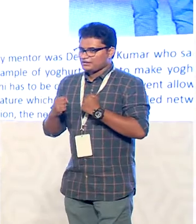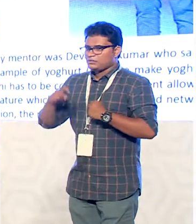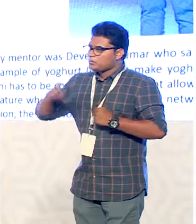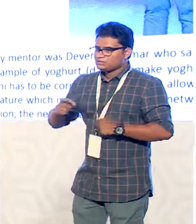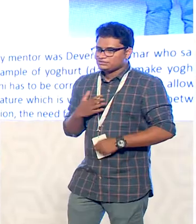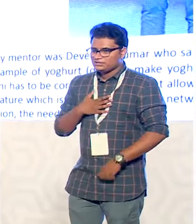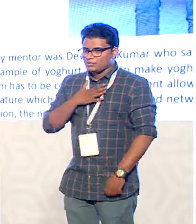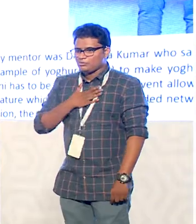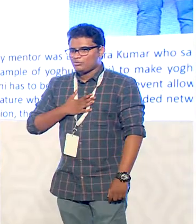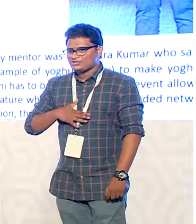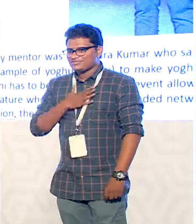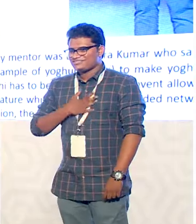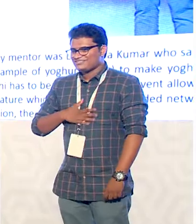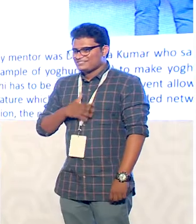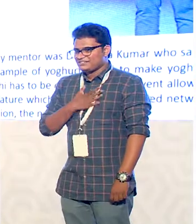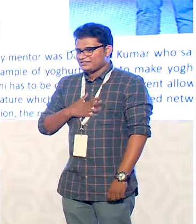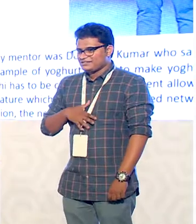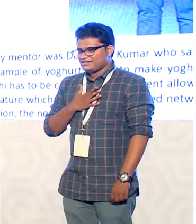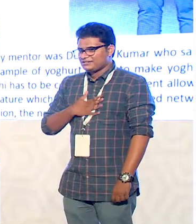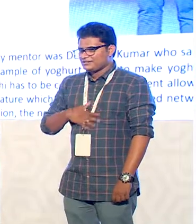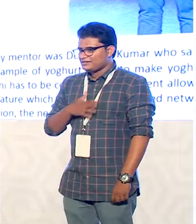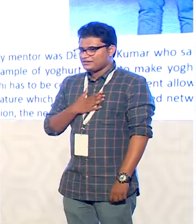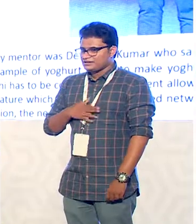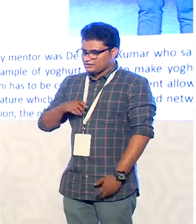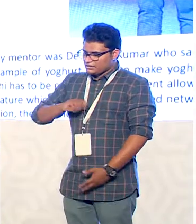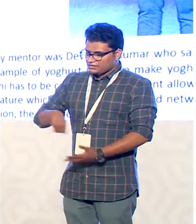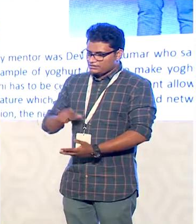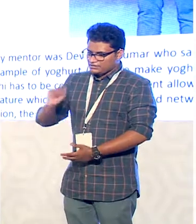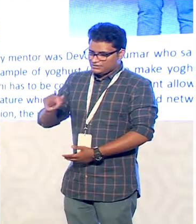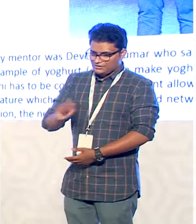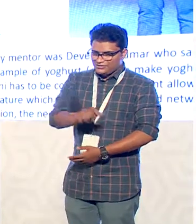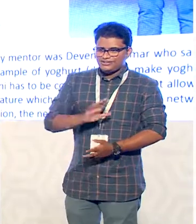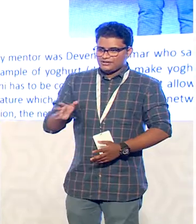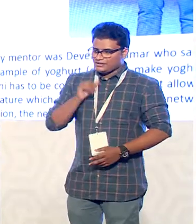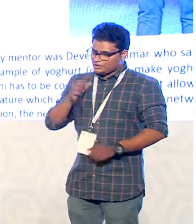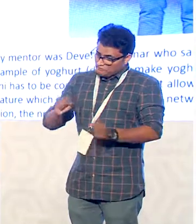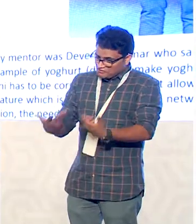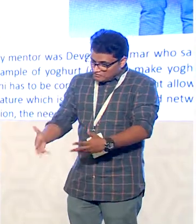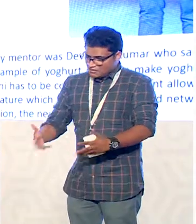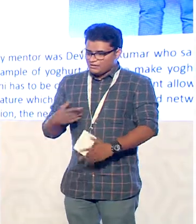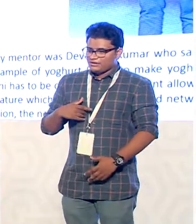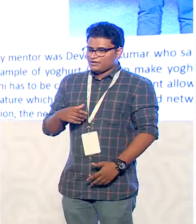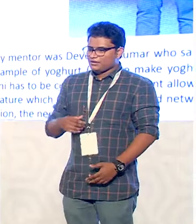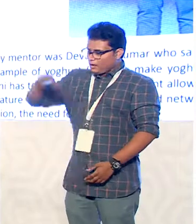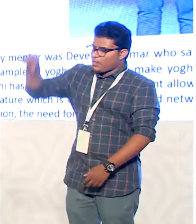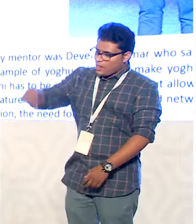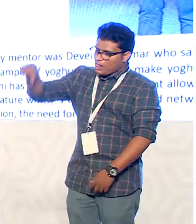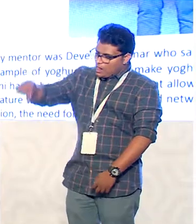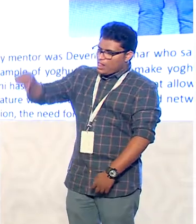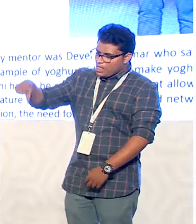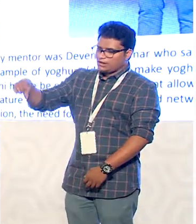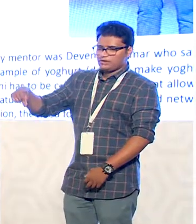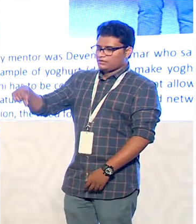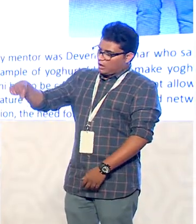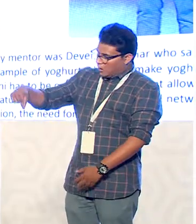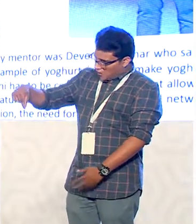patience. Because if you keep going and shaking the bowl to see if it's set or not, or poking a spoon into it, has it set or is it